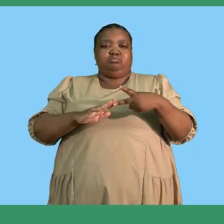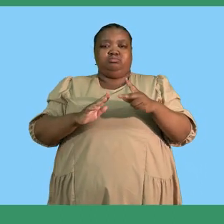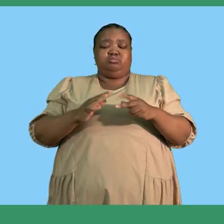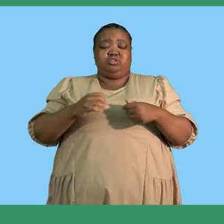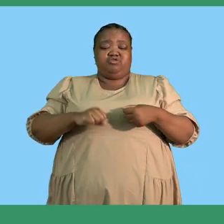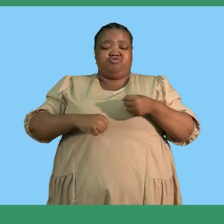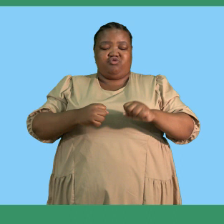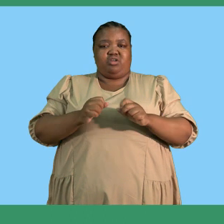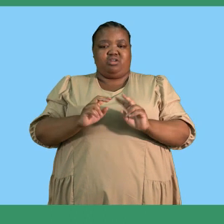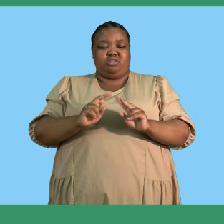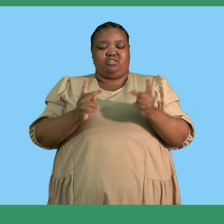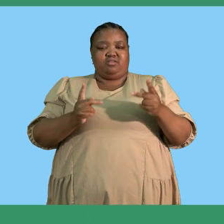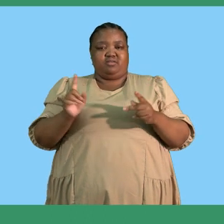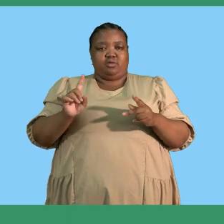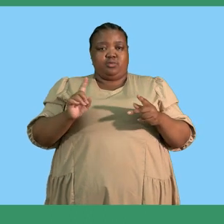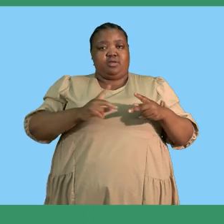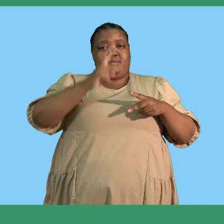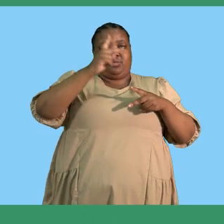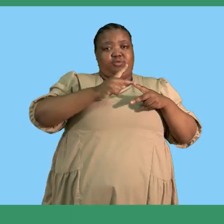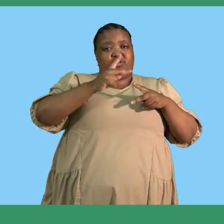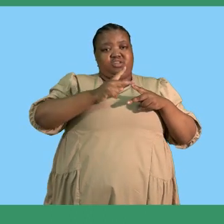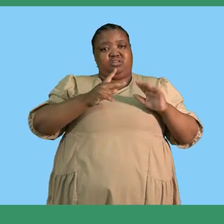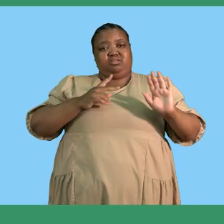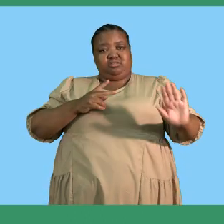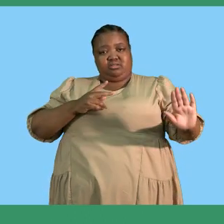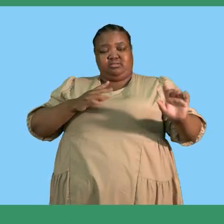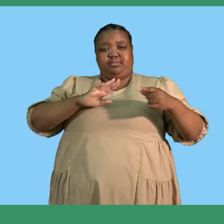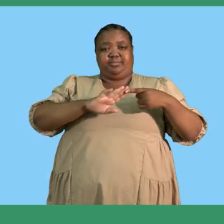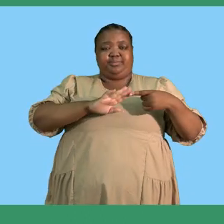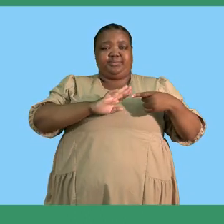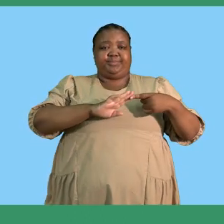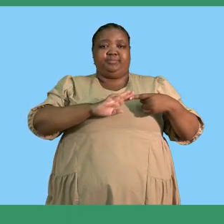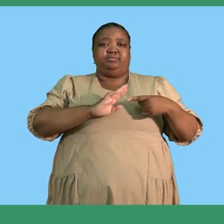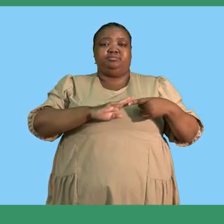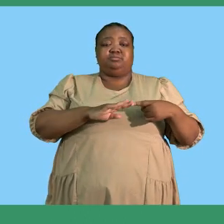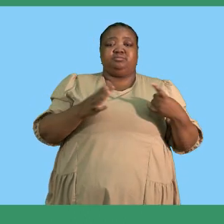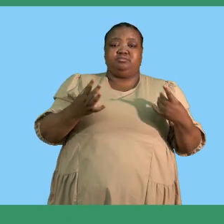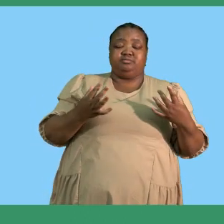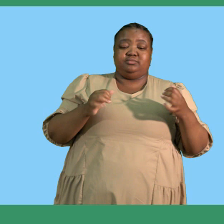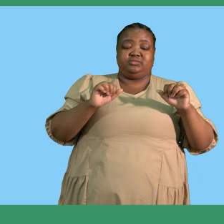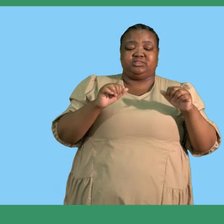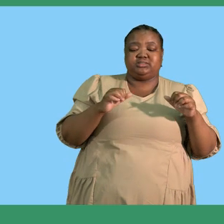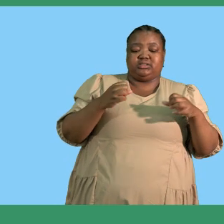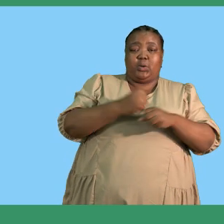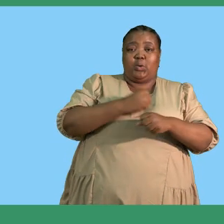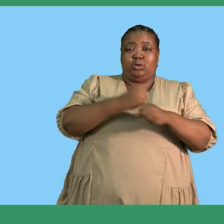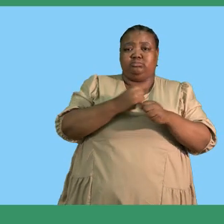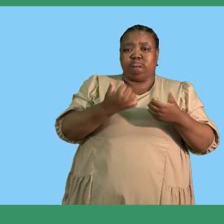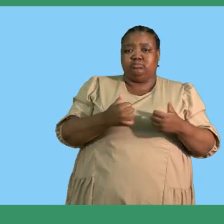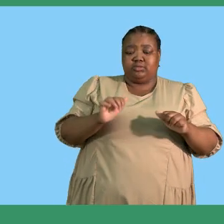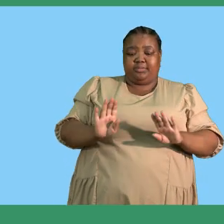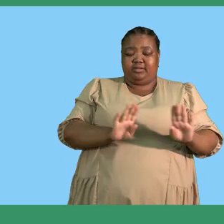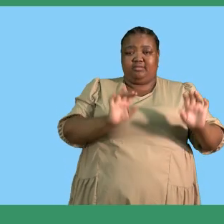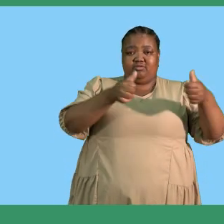will remind you again that with professionalism, we are looking at what is right or wrong according to the